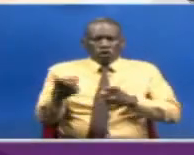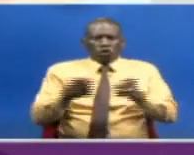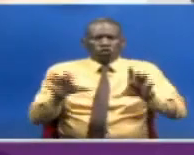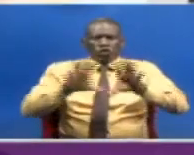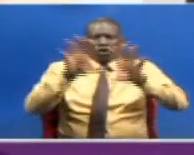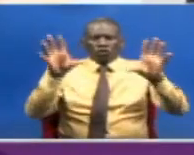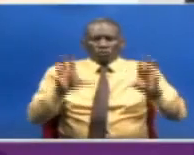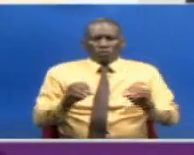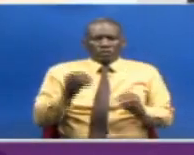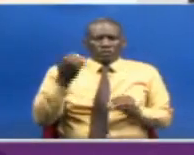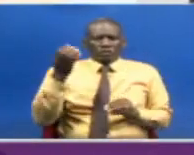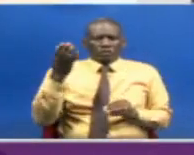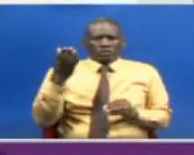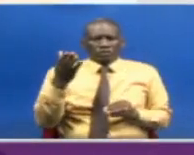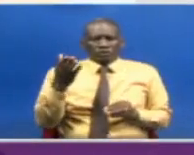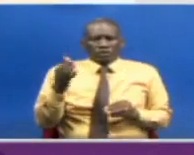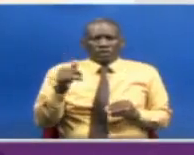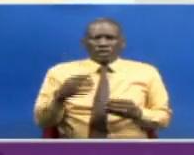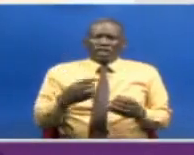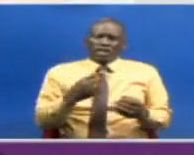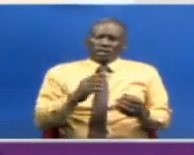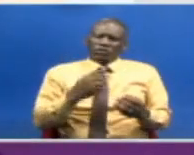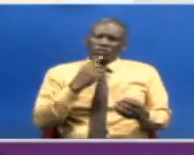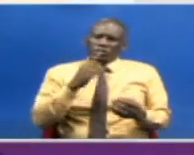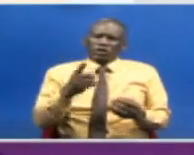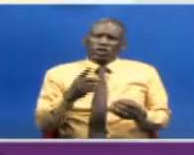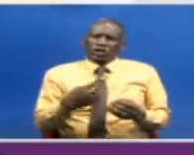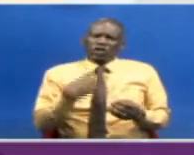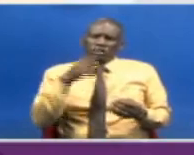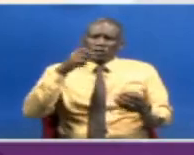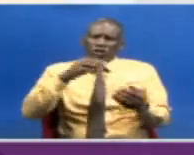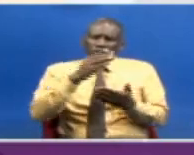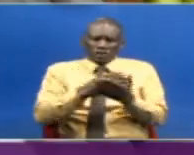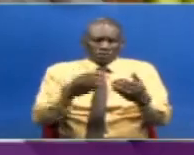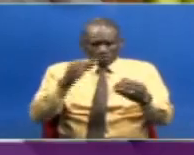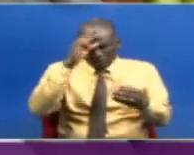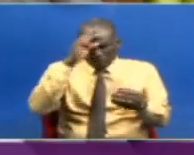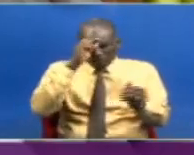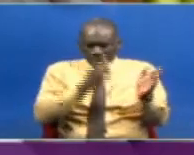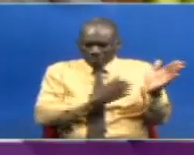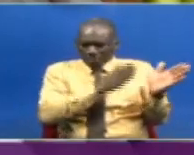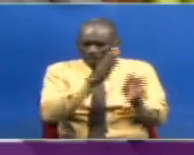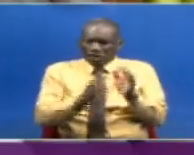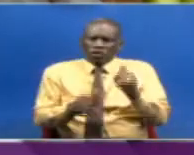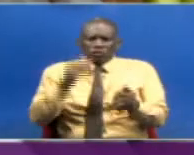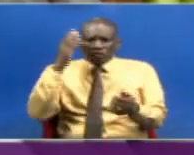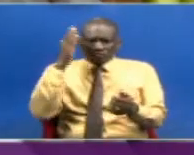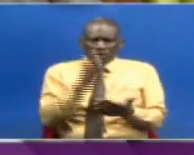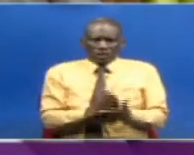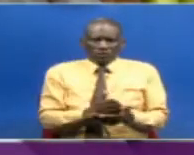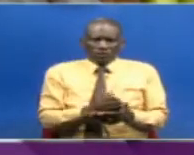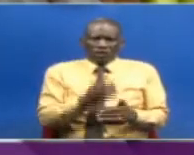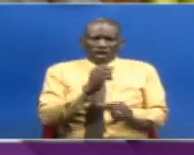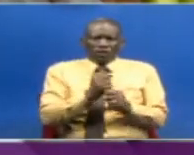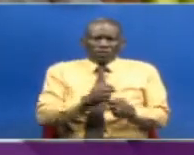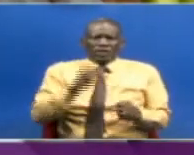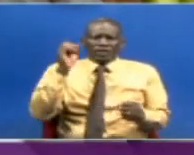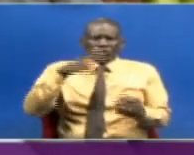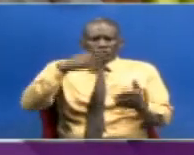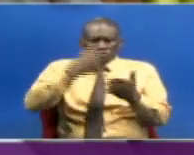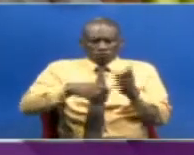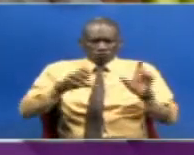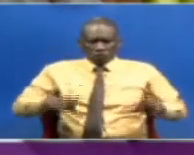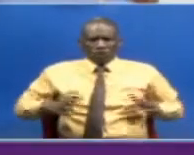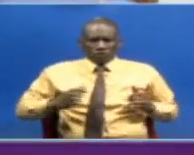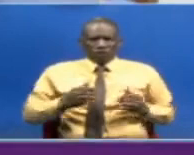Margaret Nyakango, in her submissions, revealed some government measures she believes have led to the high cost of living, lifting